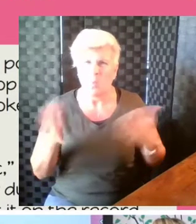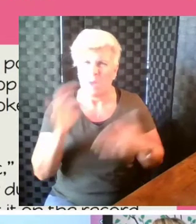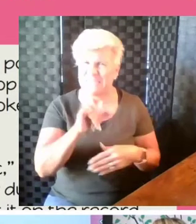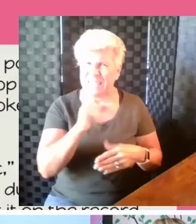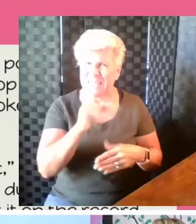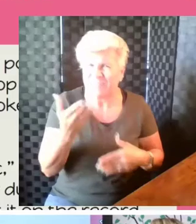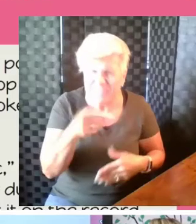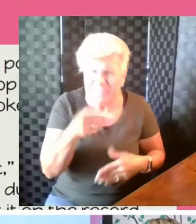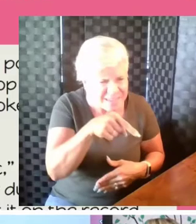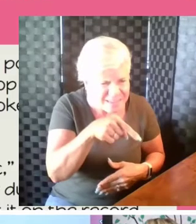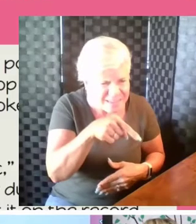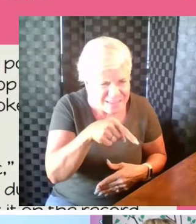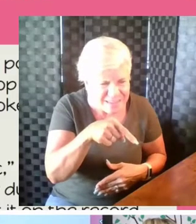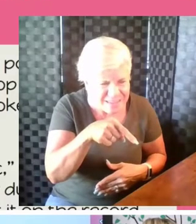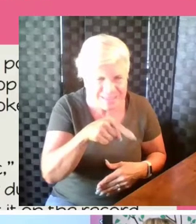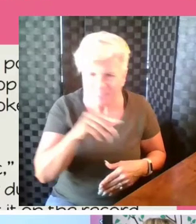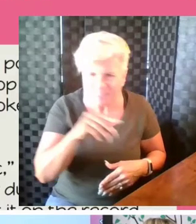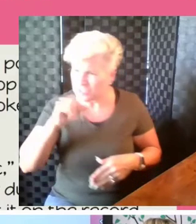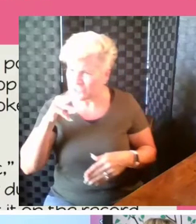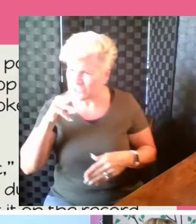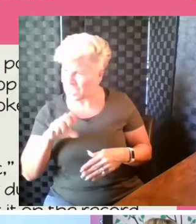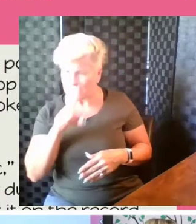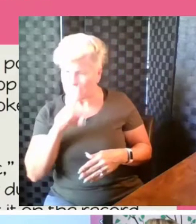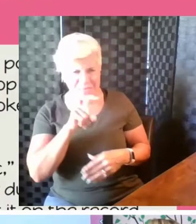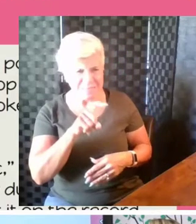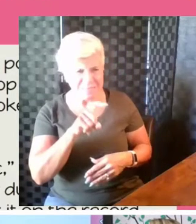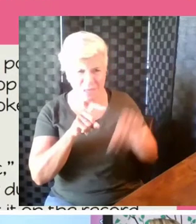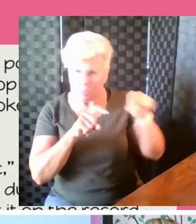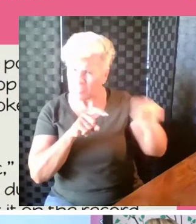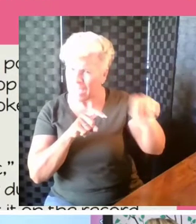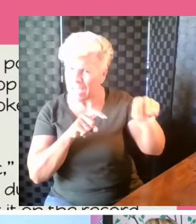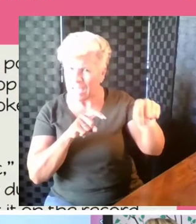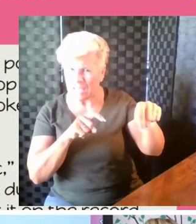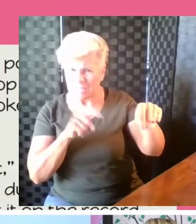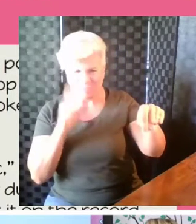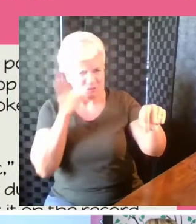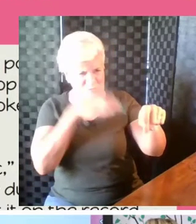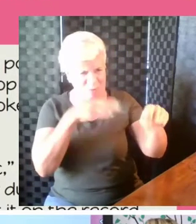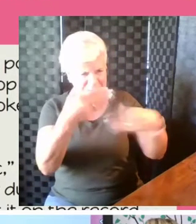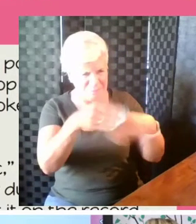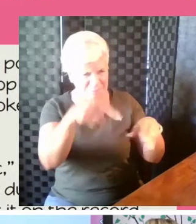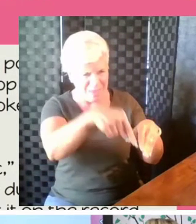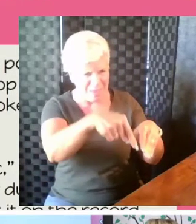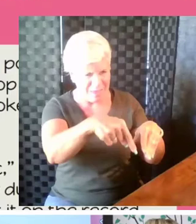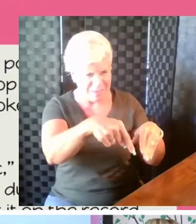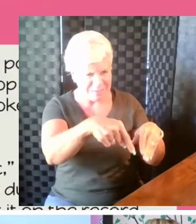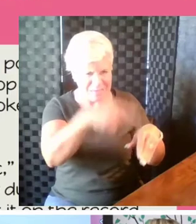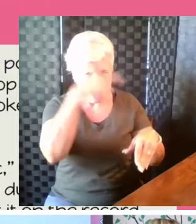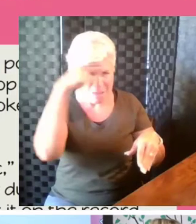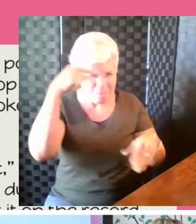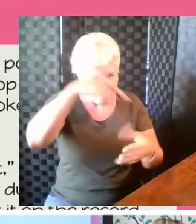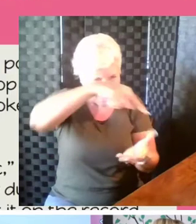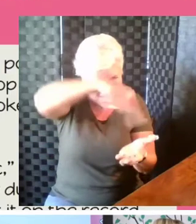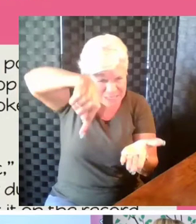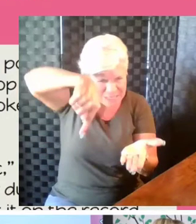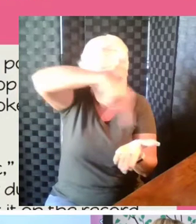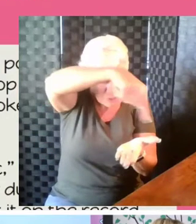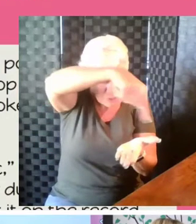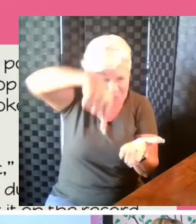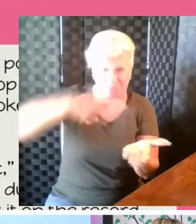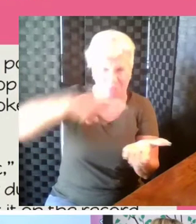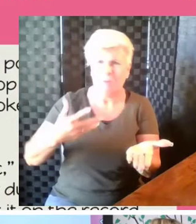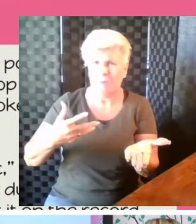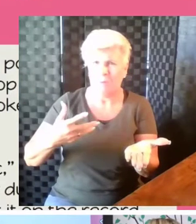"What's that thing?" asked James. He pointed to a strange box. It had a black circle on top of